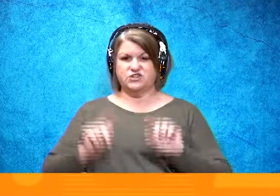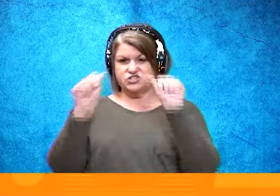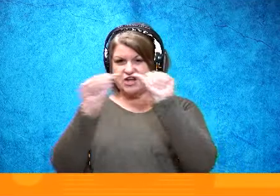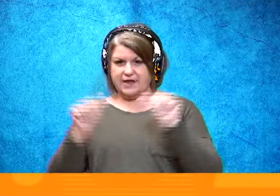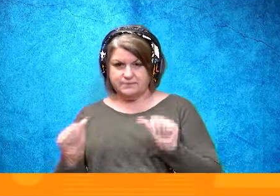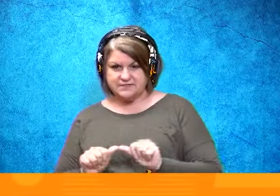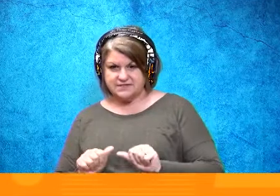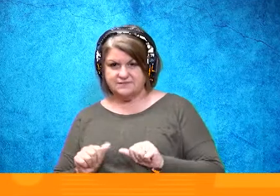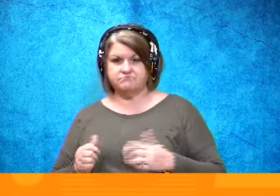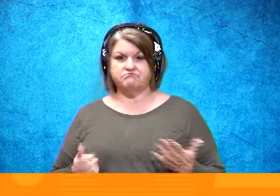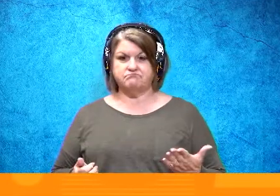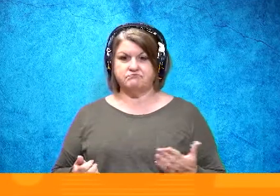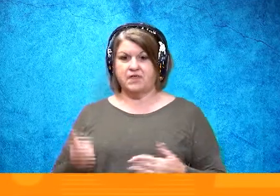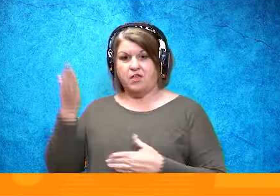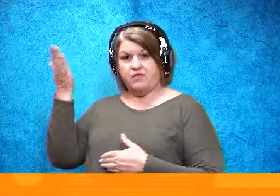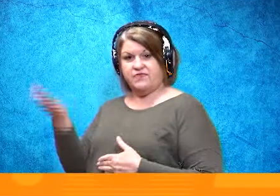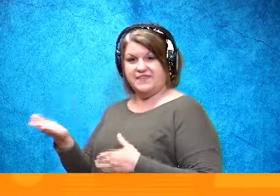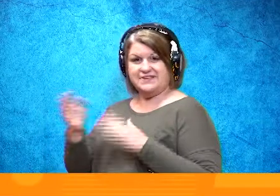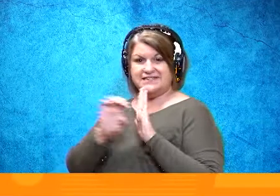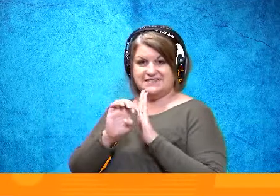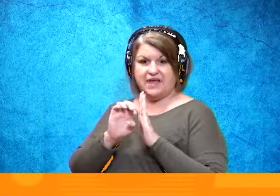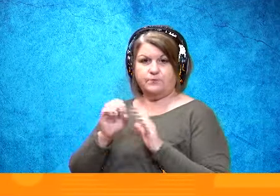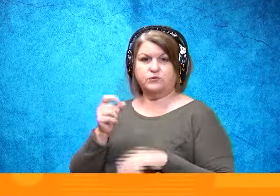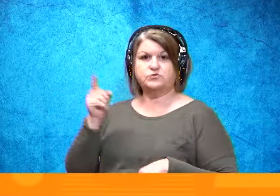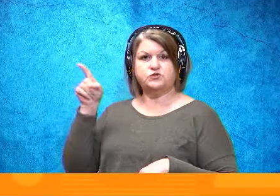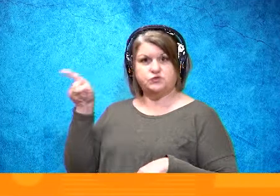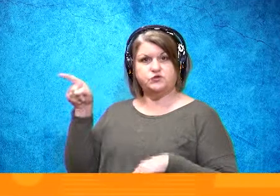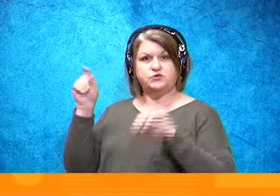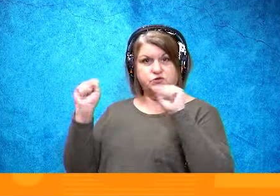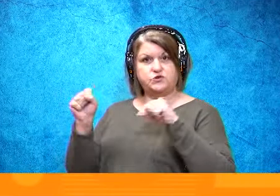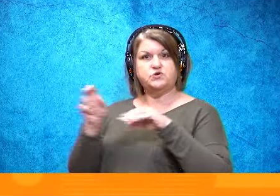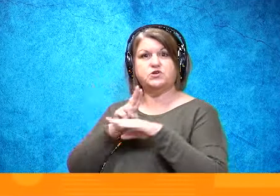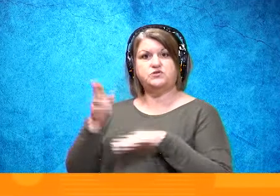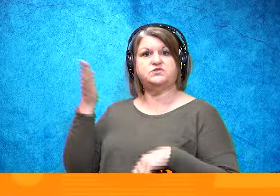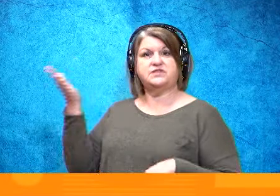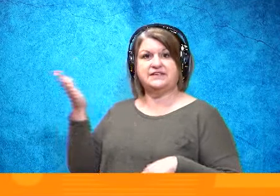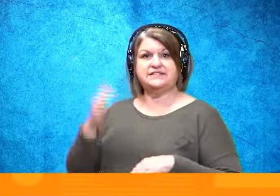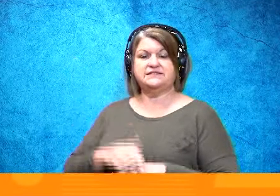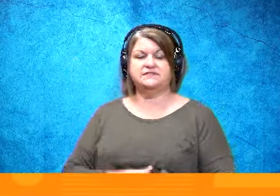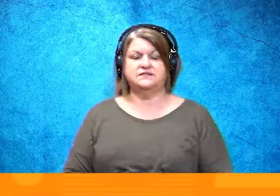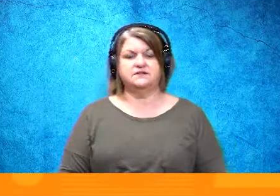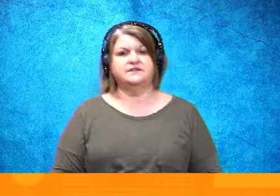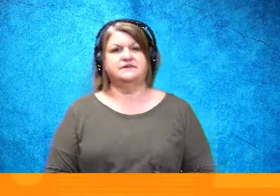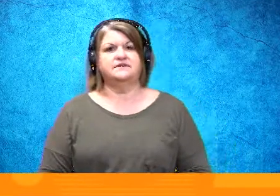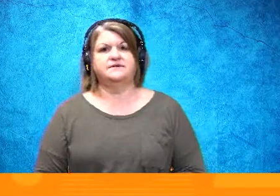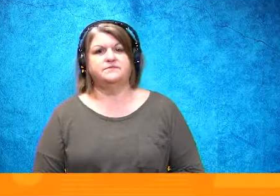All right, you can use those. Okay, thank you. All right.